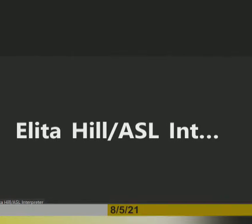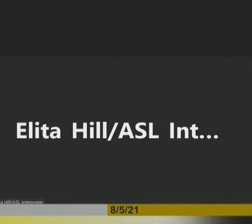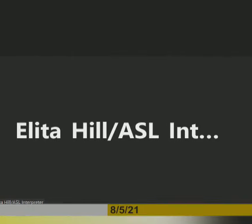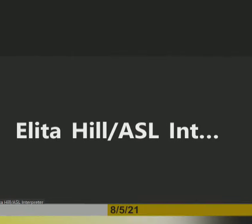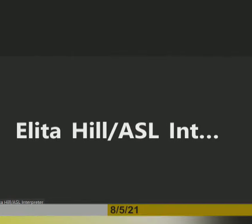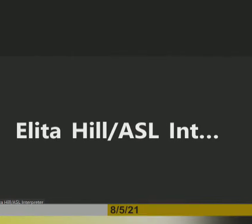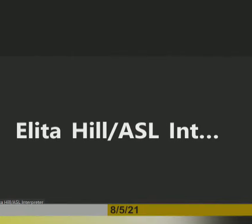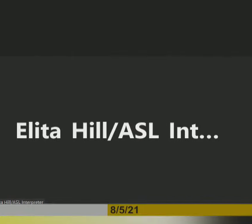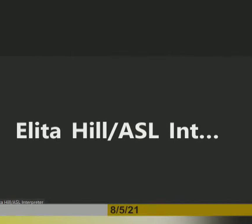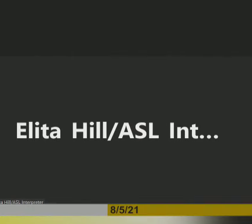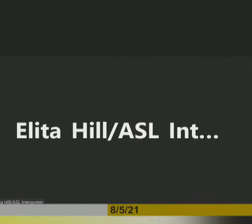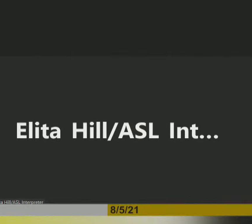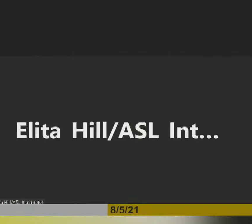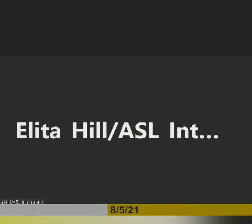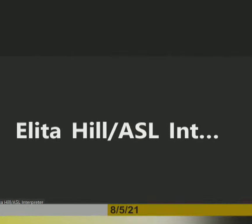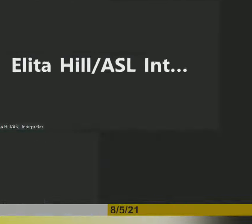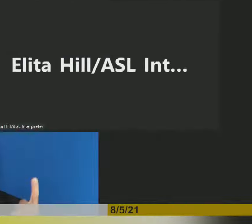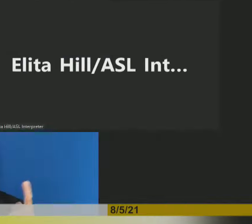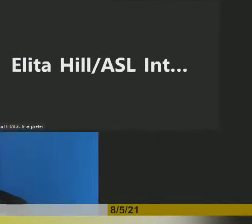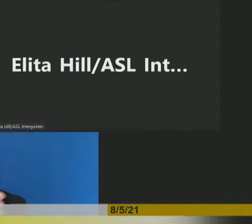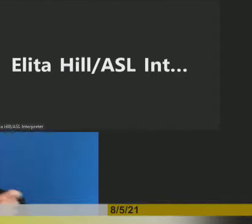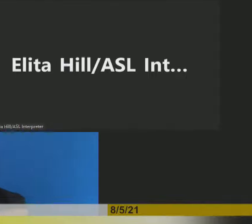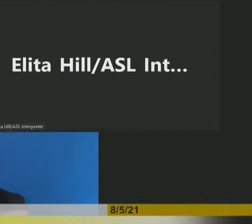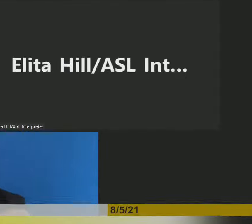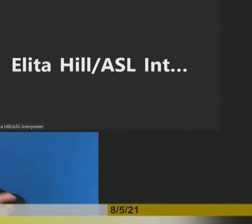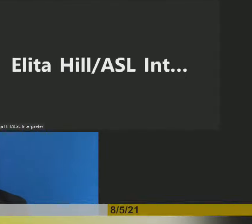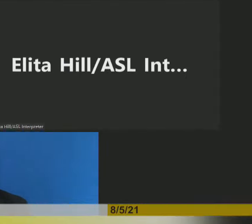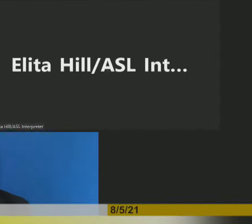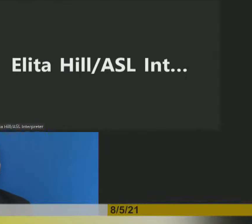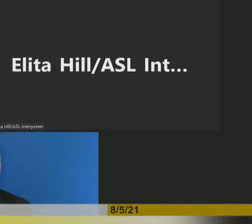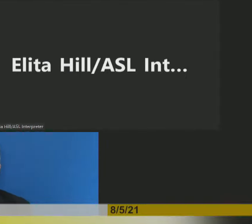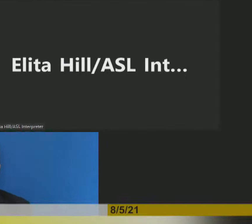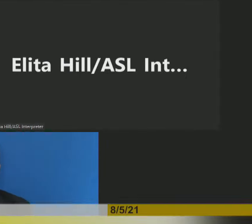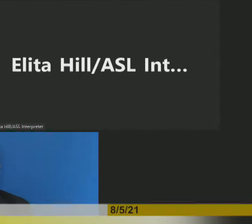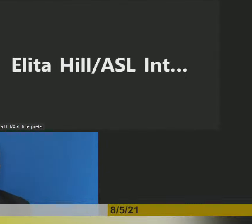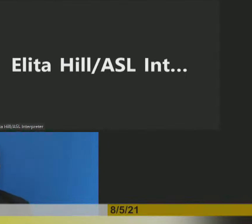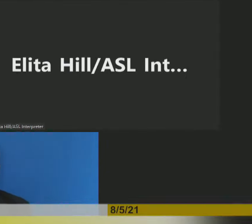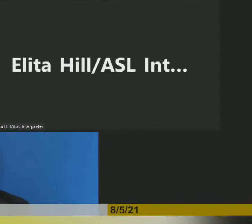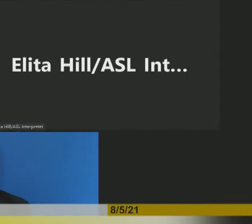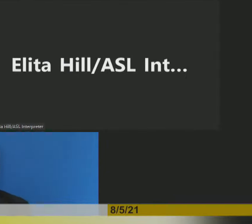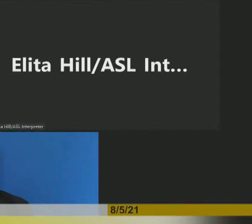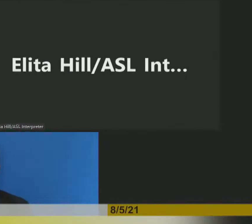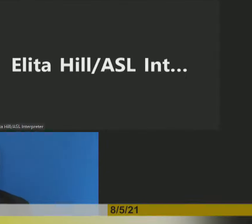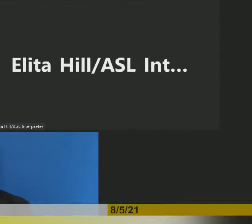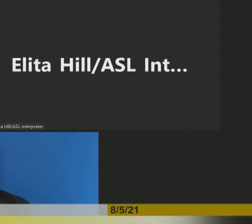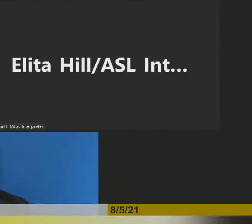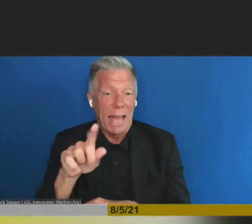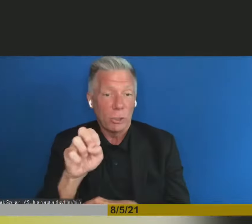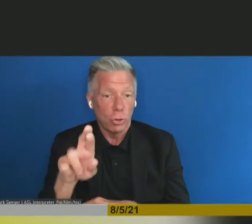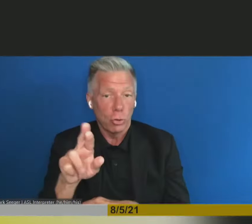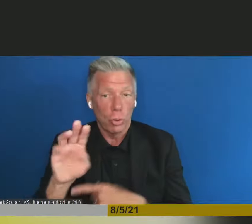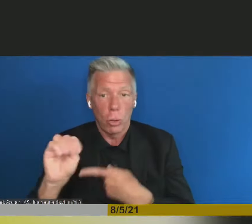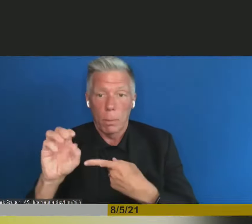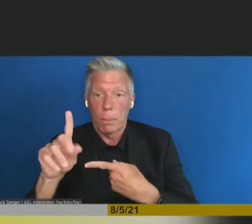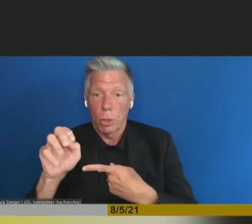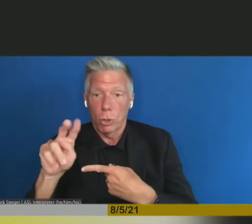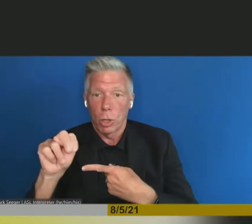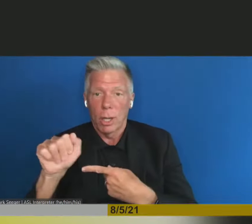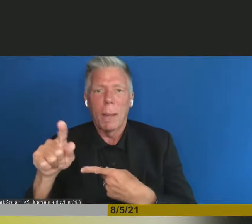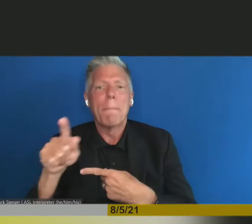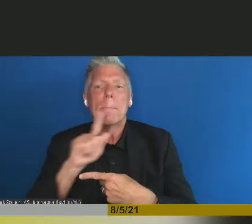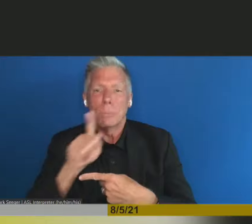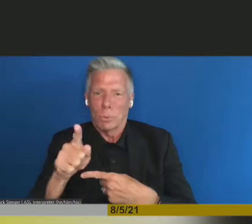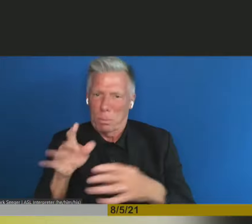who have gotten one shot of either Pfizer or Moderna to get that second shot. It's really, really important that people get that second